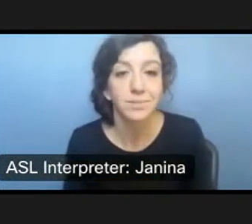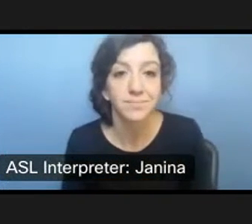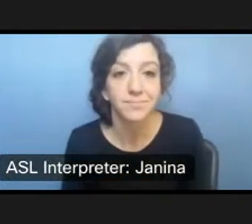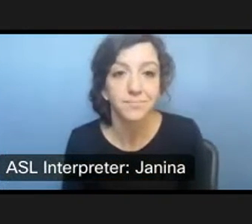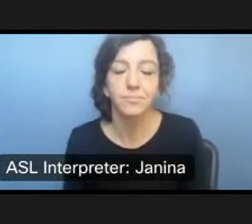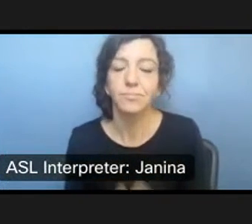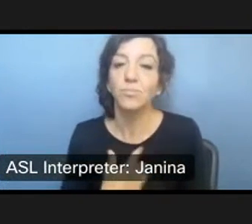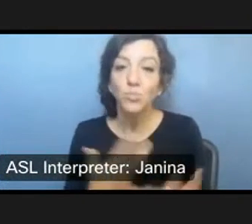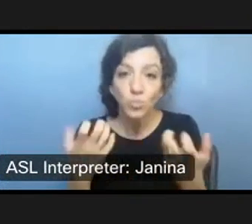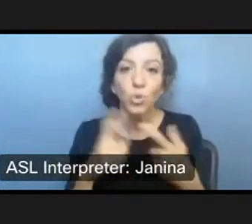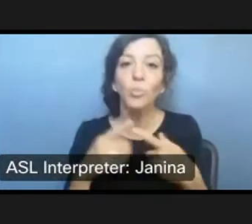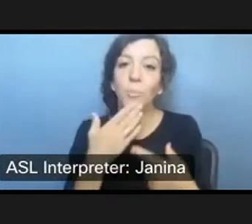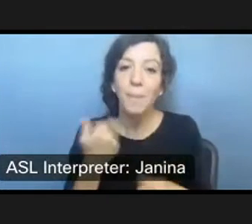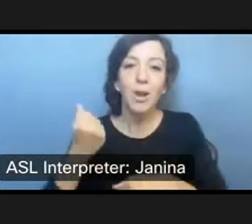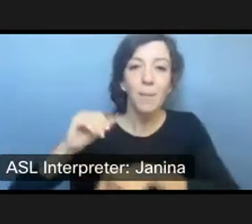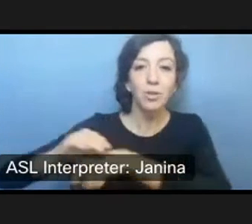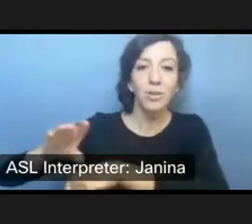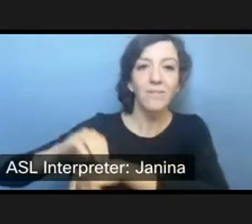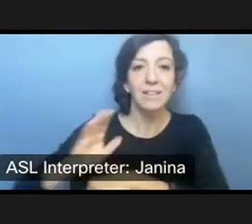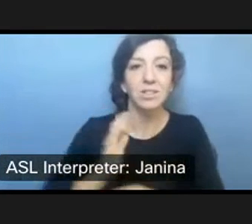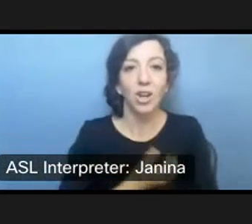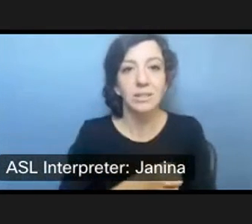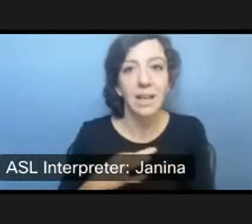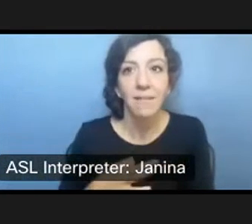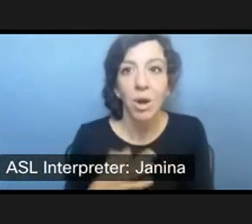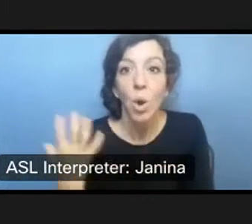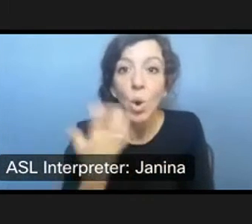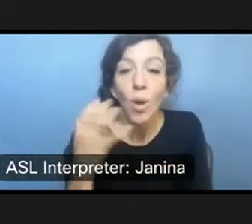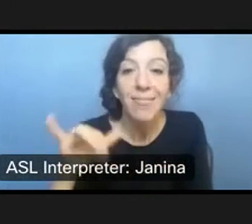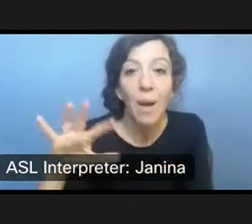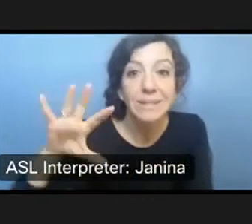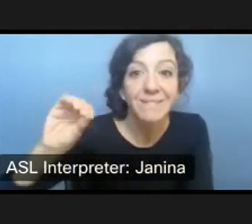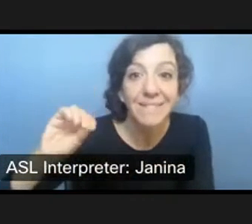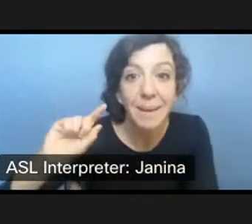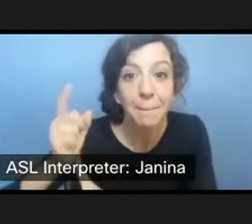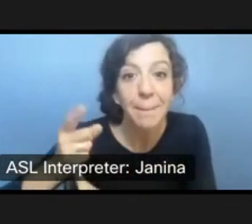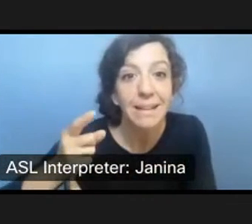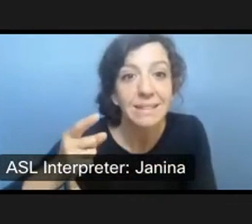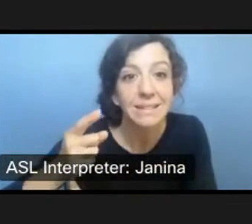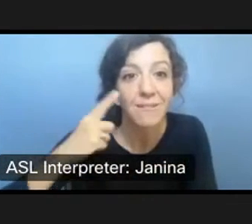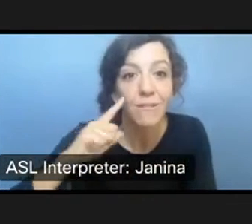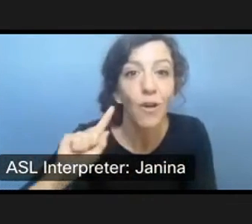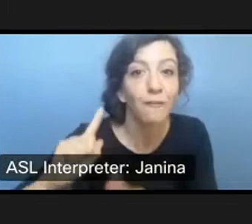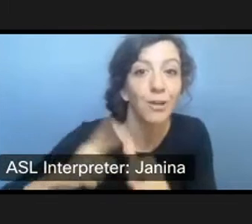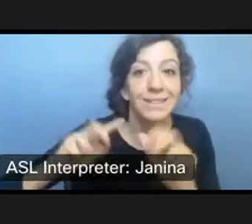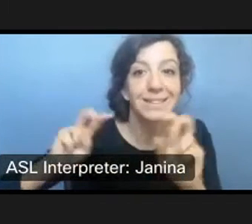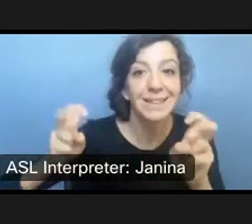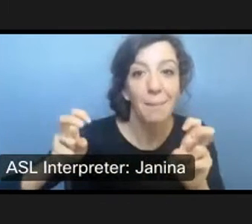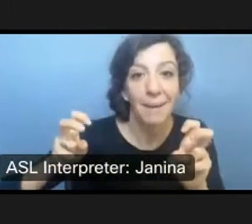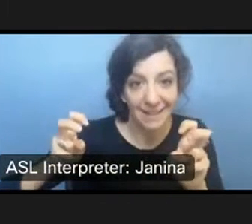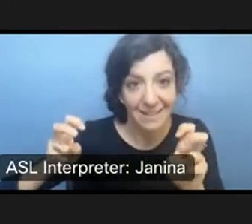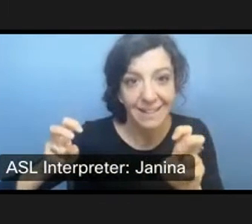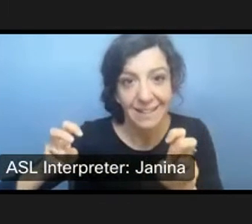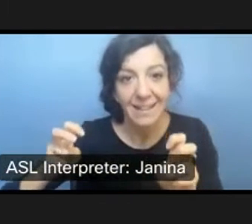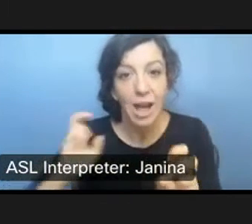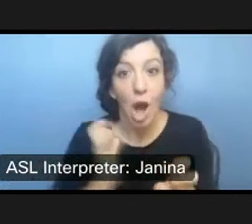able to provide better guidance for our staff. Okay, that was 50 minutes for topic number 1. For our meeting that I was planning